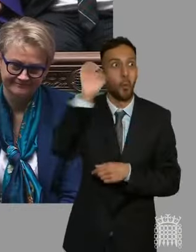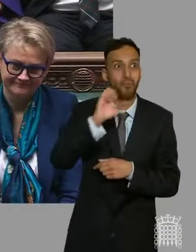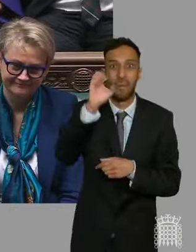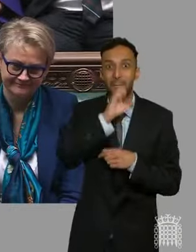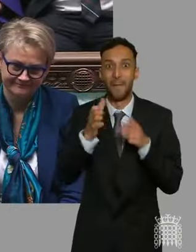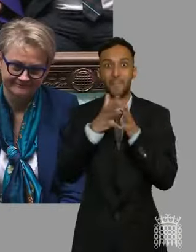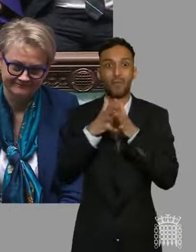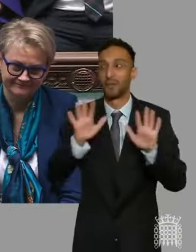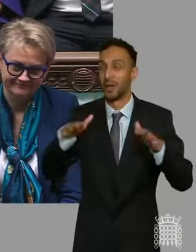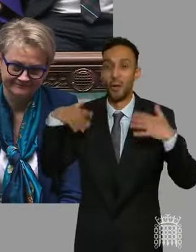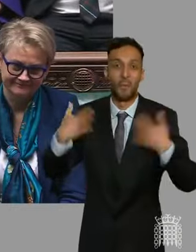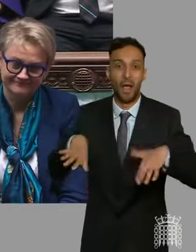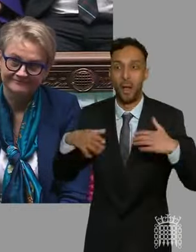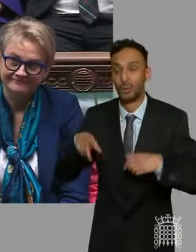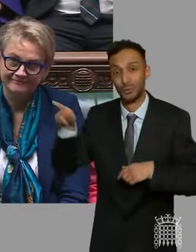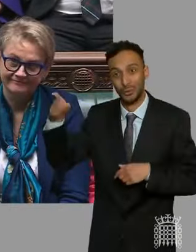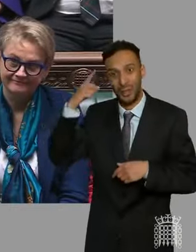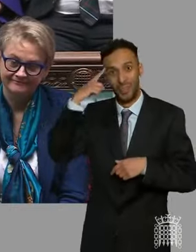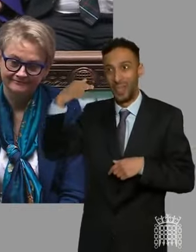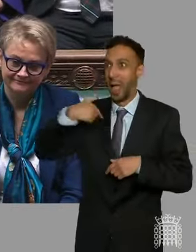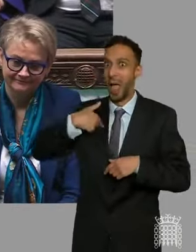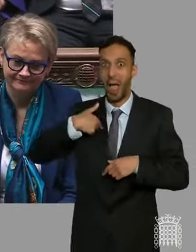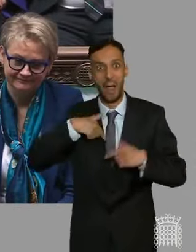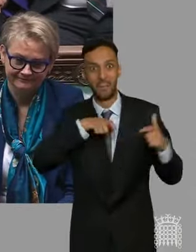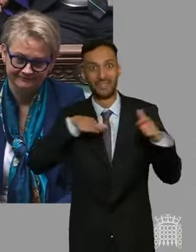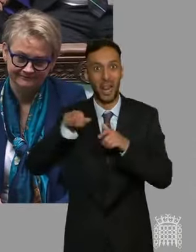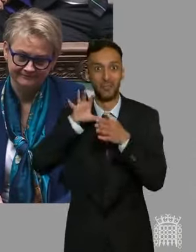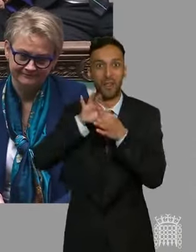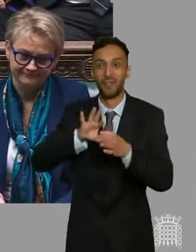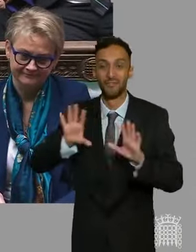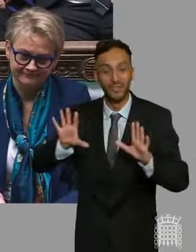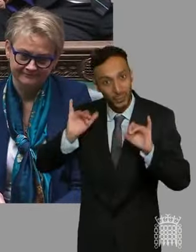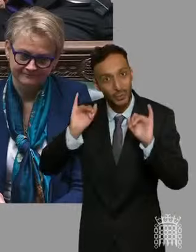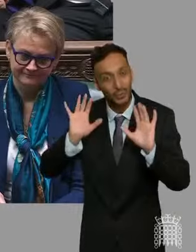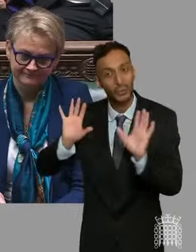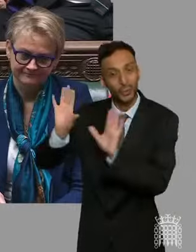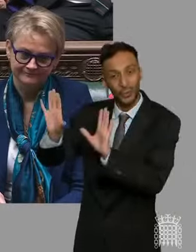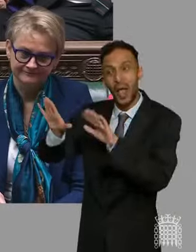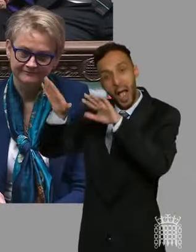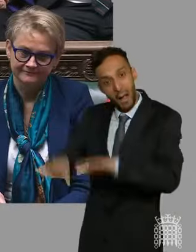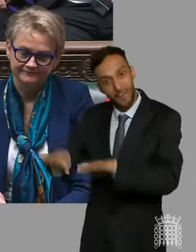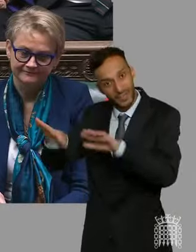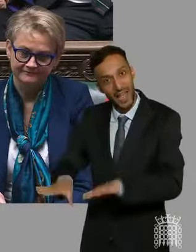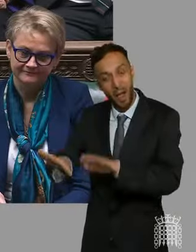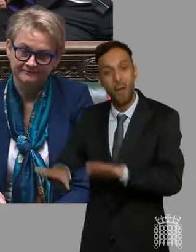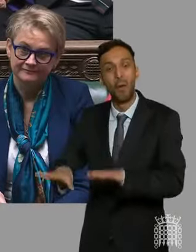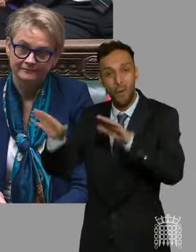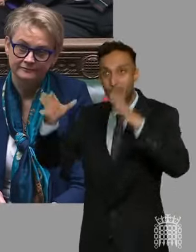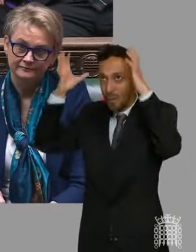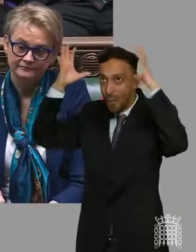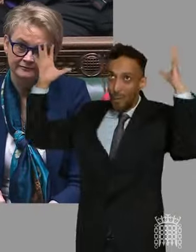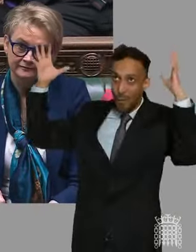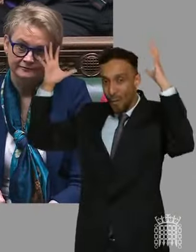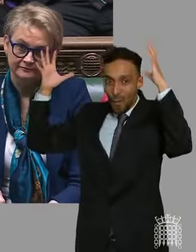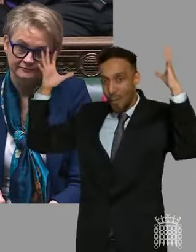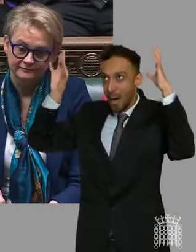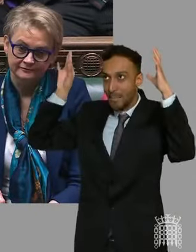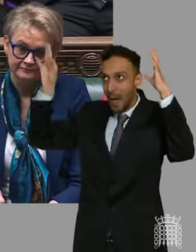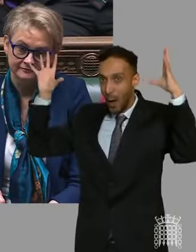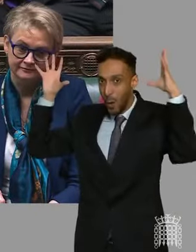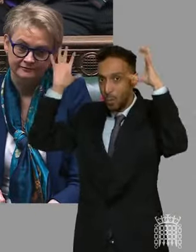Speaker, look, if you take the numbers for this financial year and then the numbers for the financial